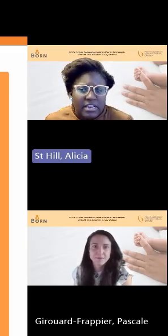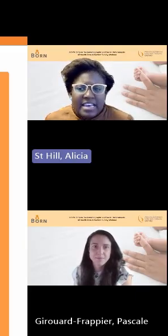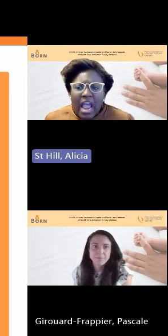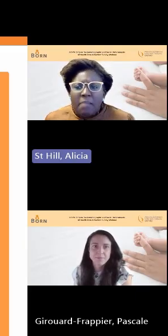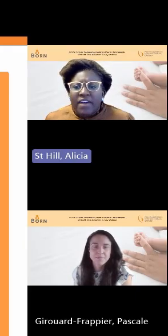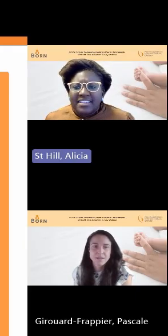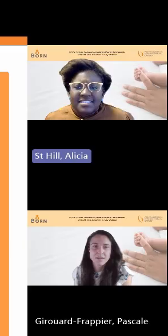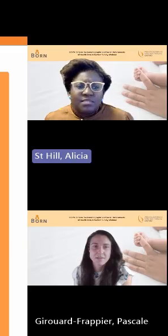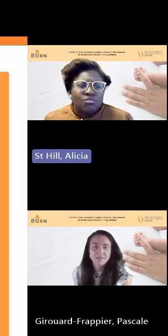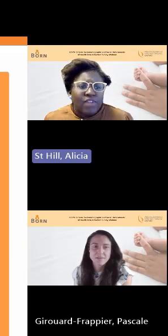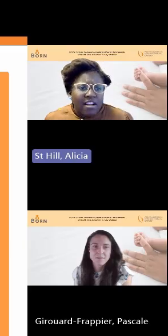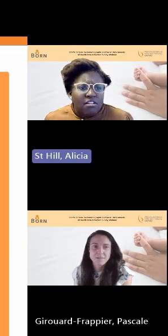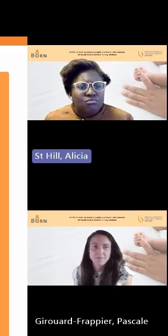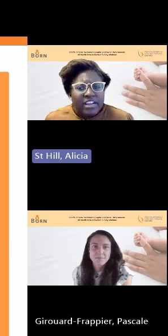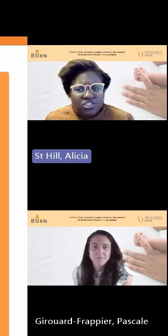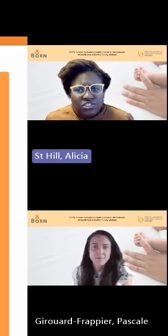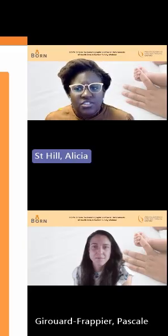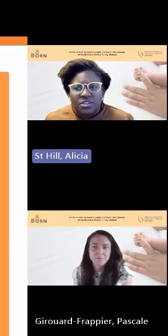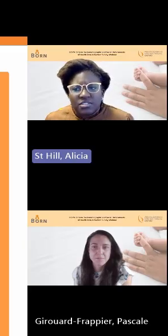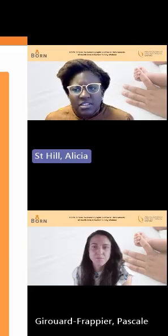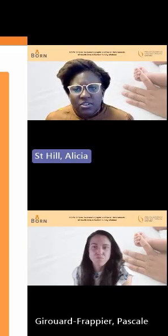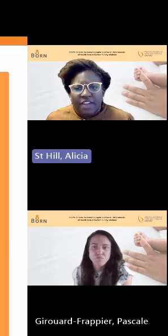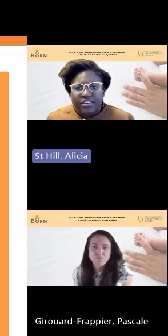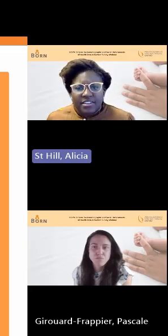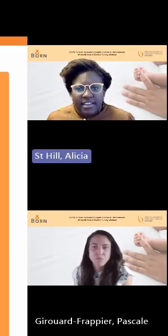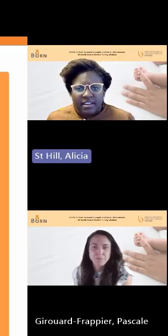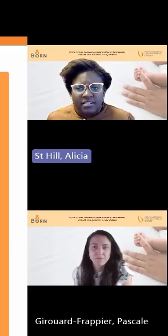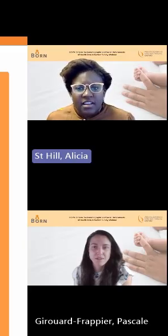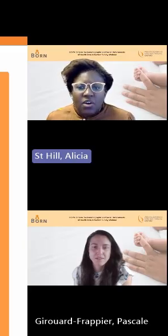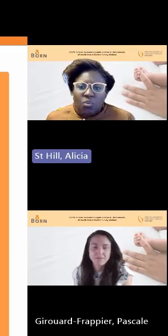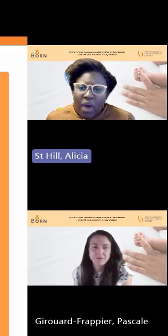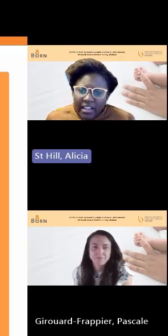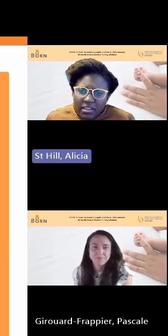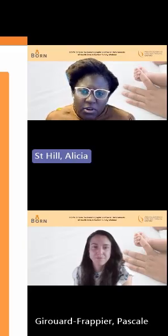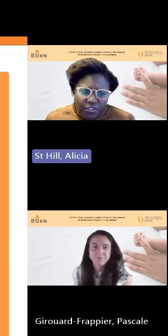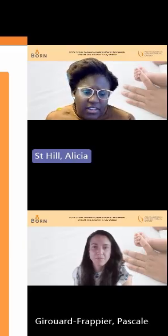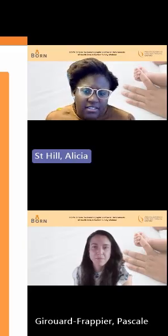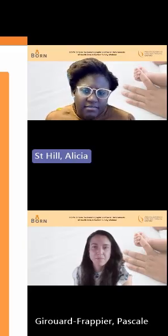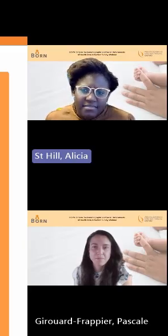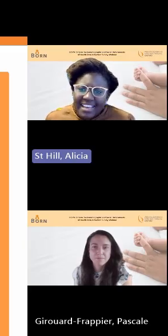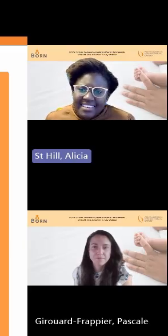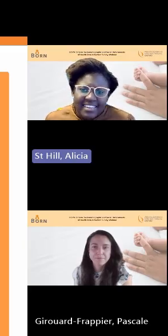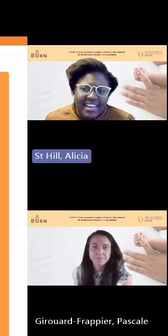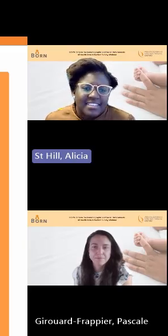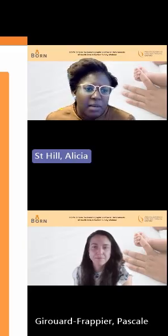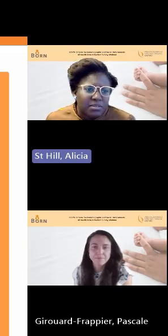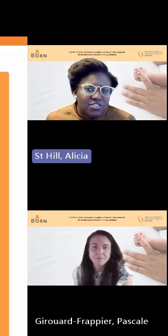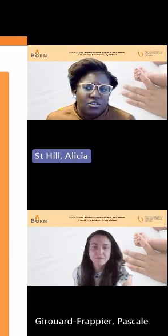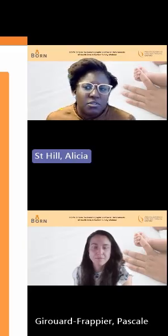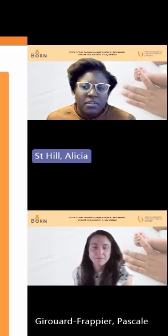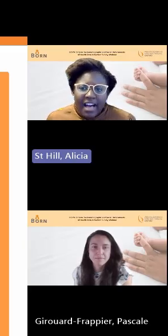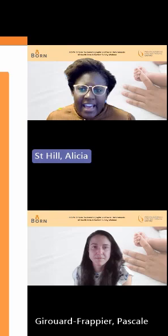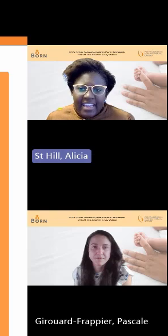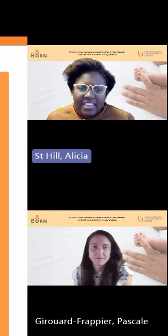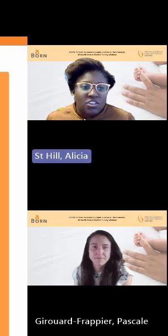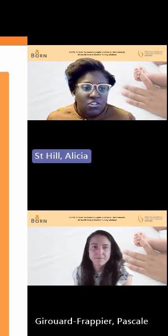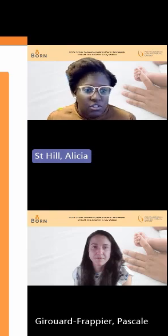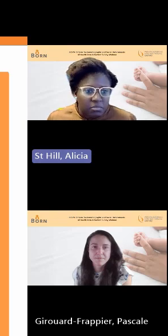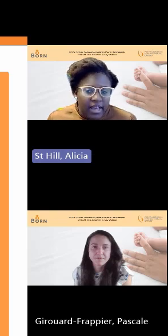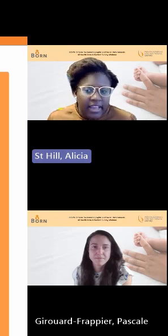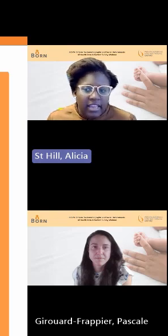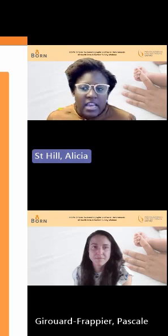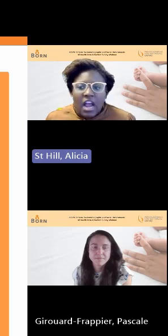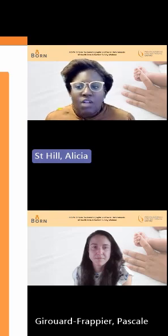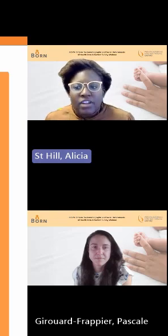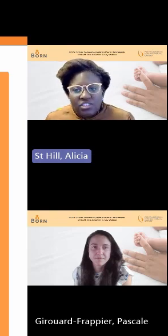Ontario, have provided us some rare racial sociodemographic data. While imperfect, that data has helped us to start